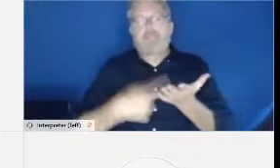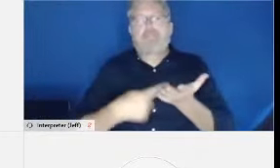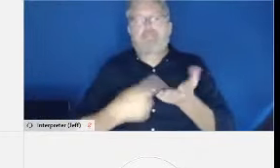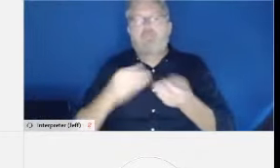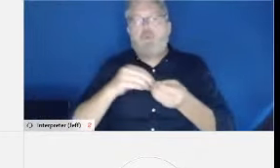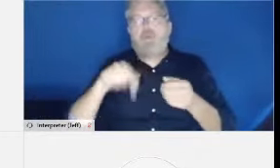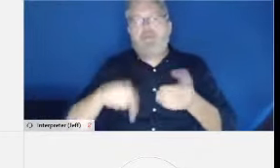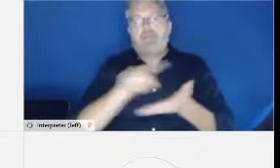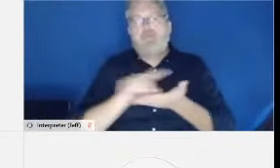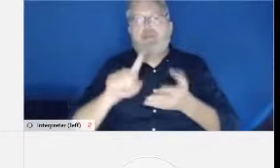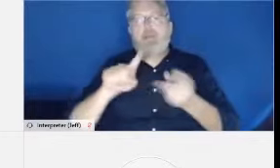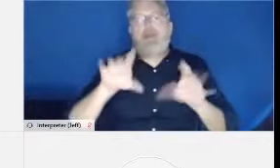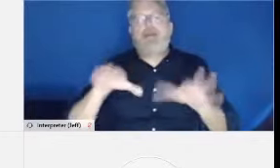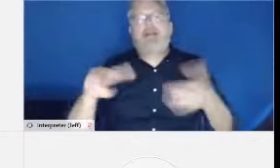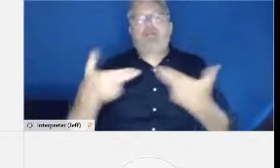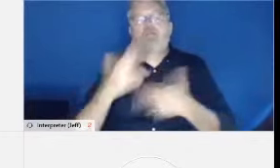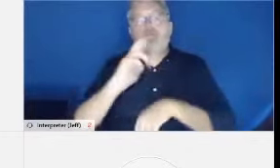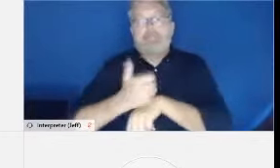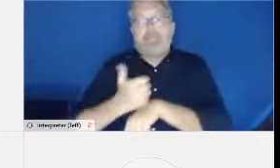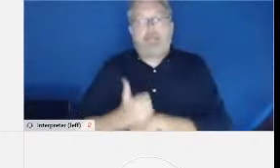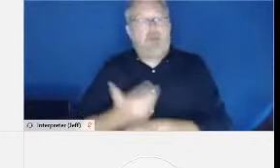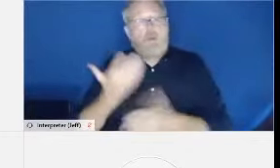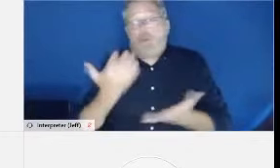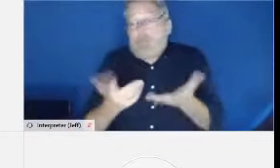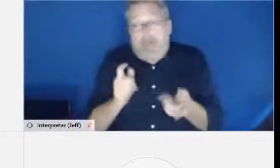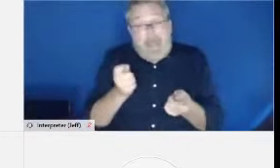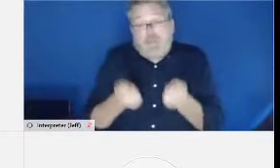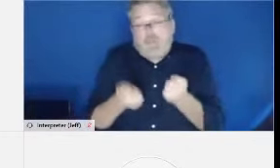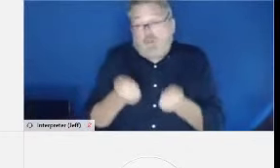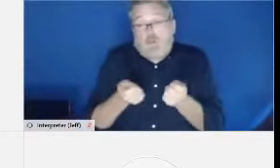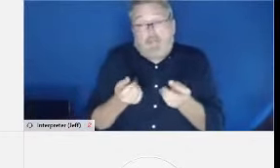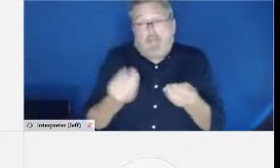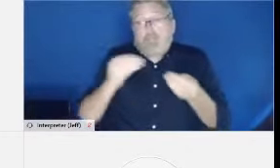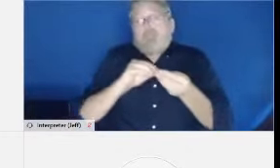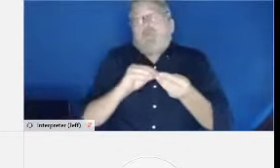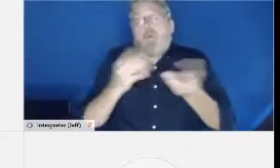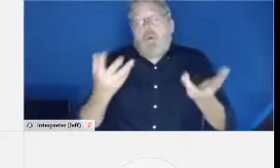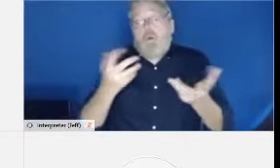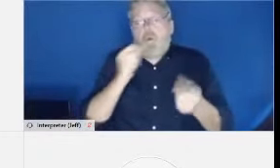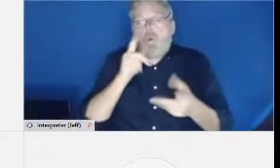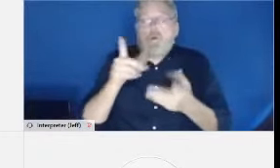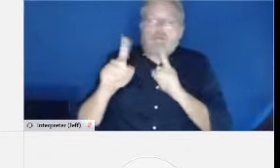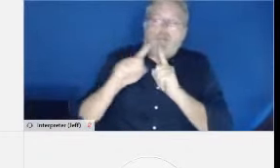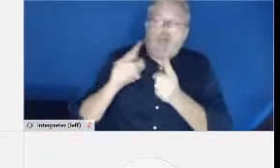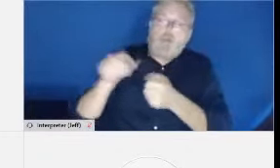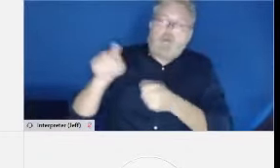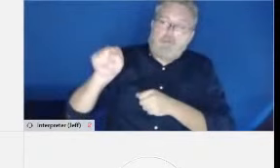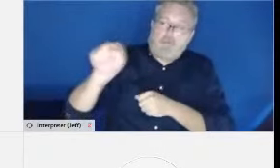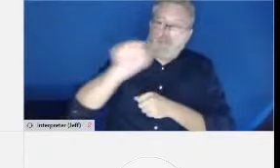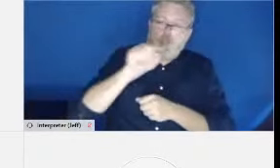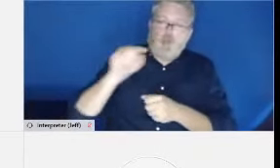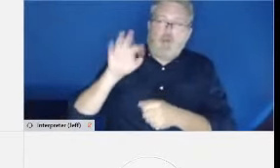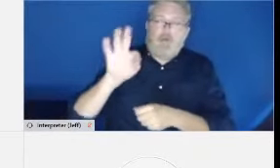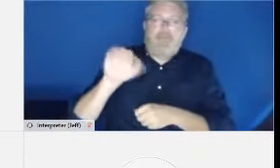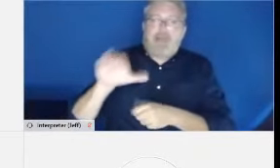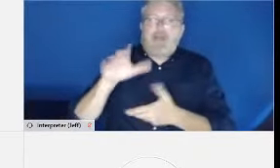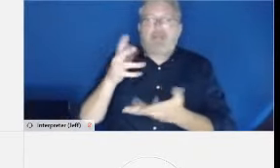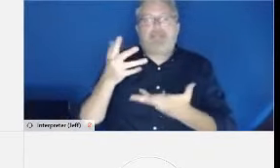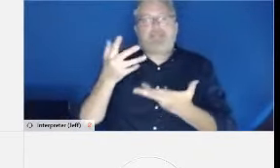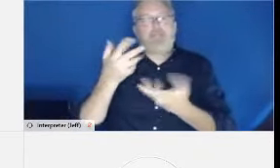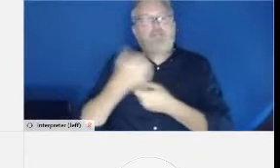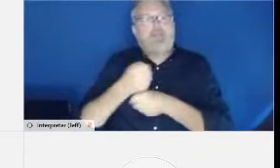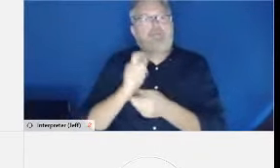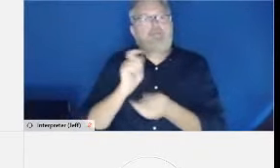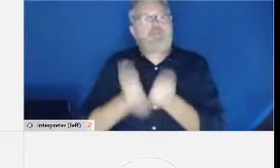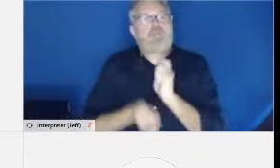classrooms set up, and we may do some changes there or work with faculty to make some